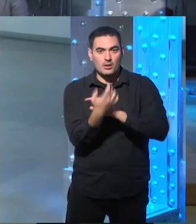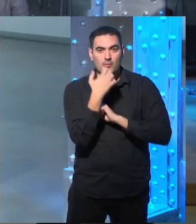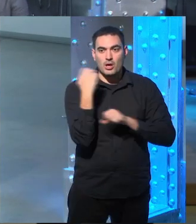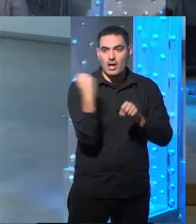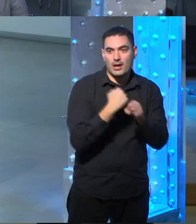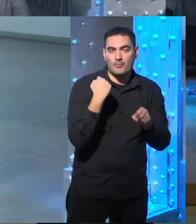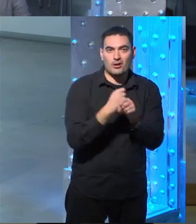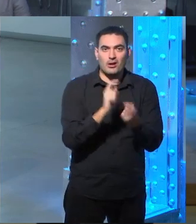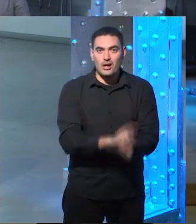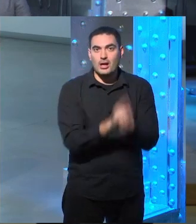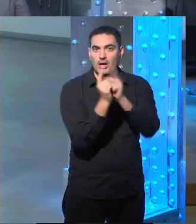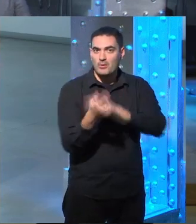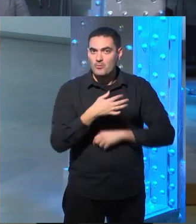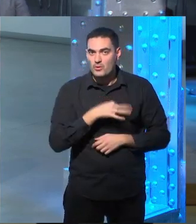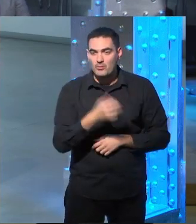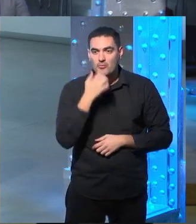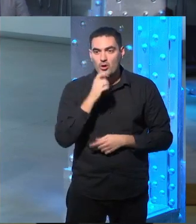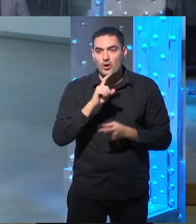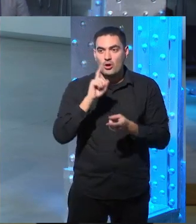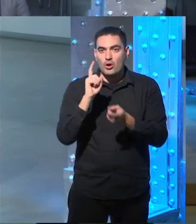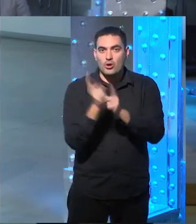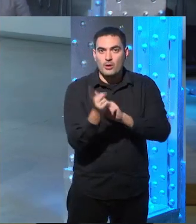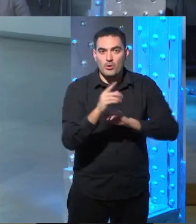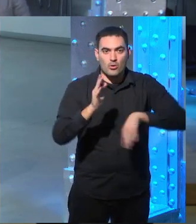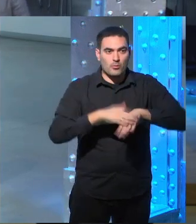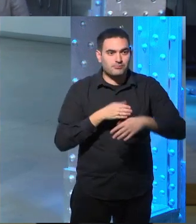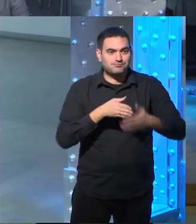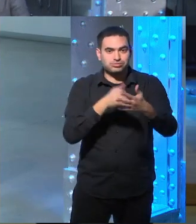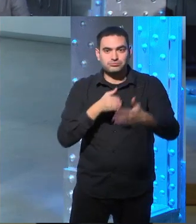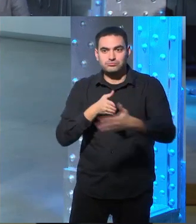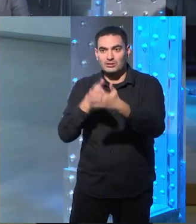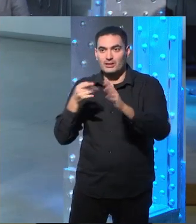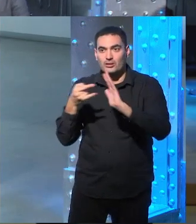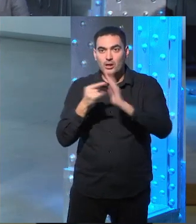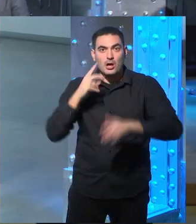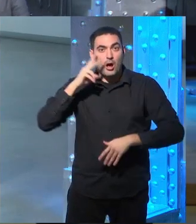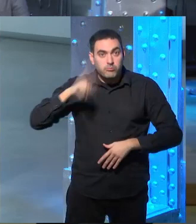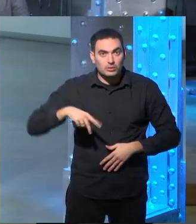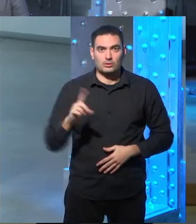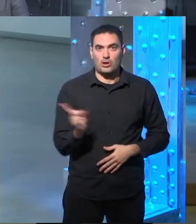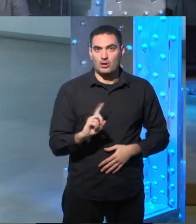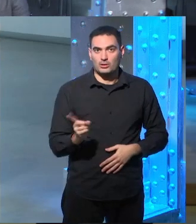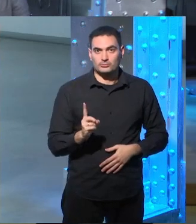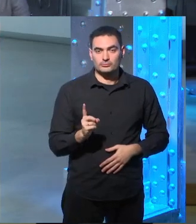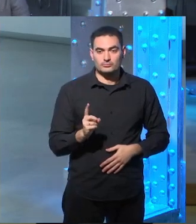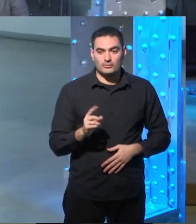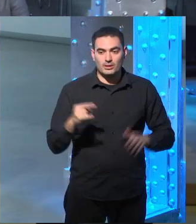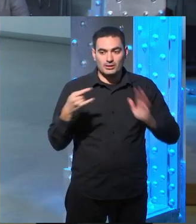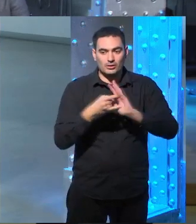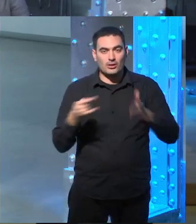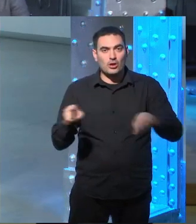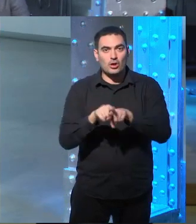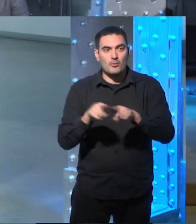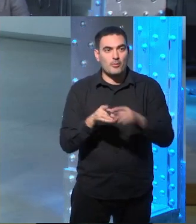change employment overnight, and they are not changing them because of barriers that are not